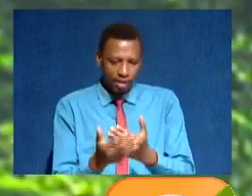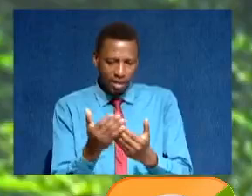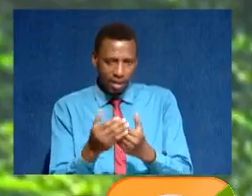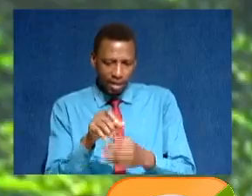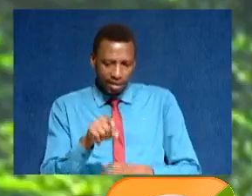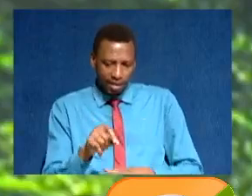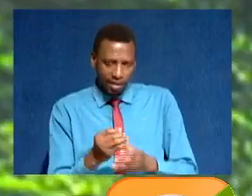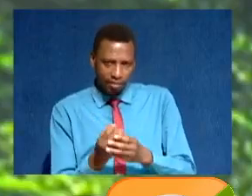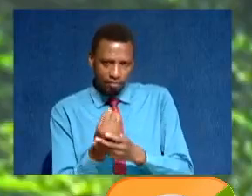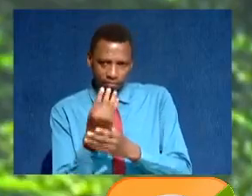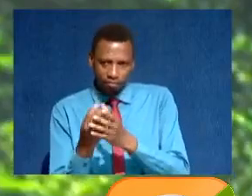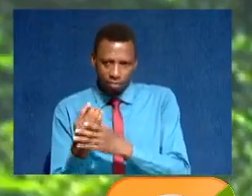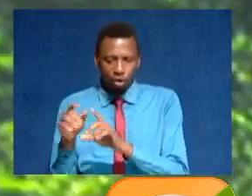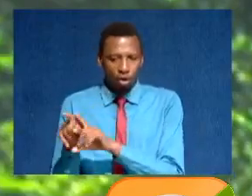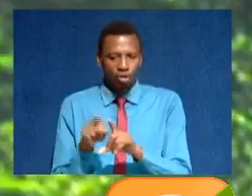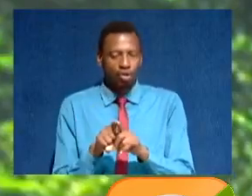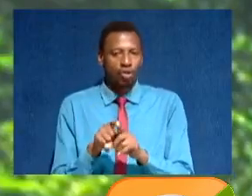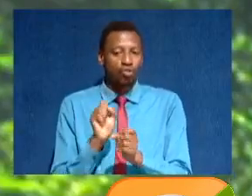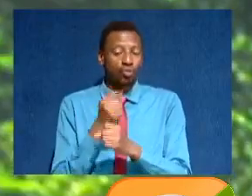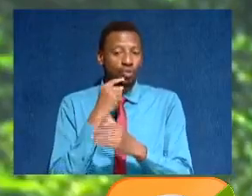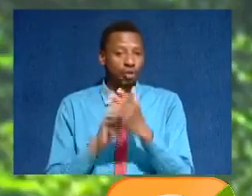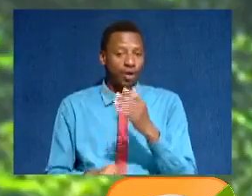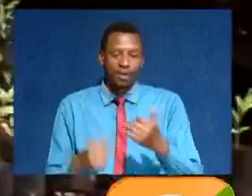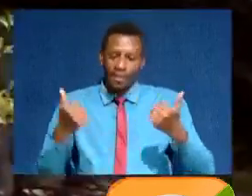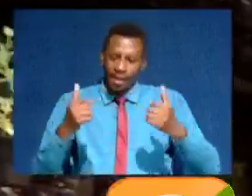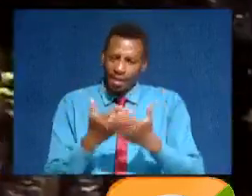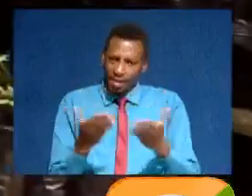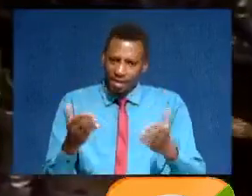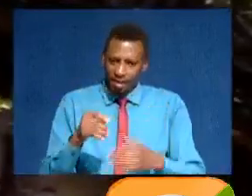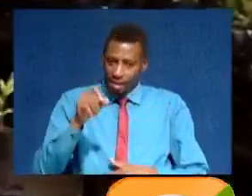ensure that whatever is planted can actually grow.